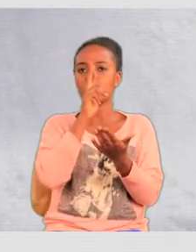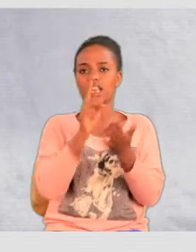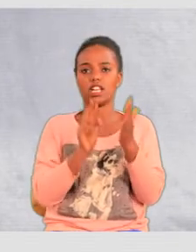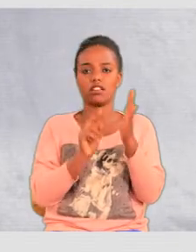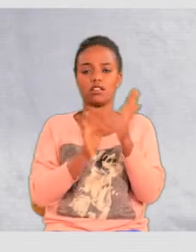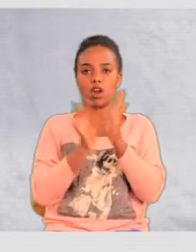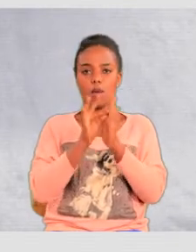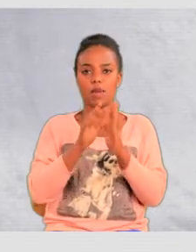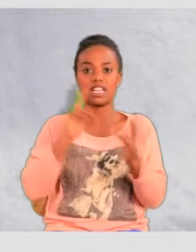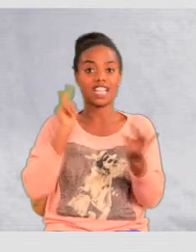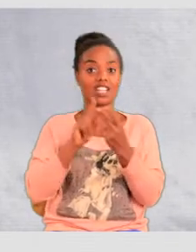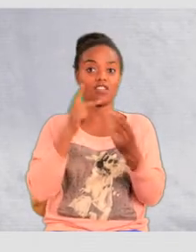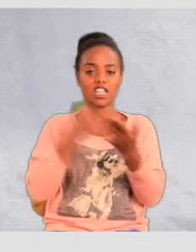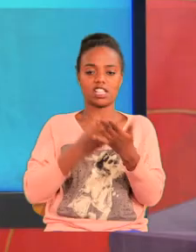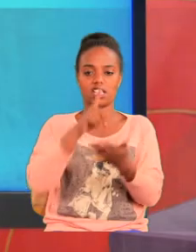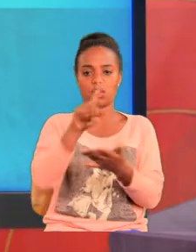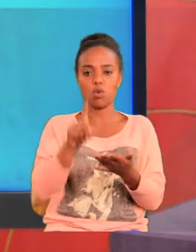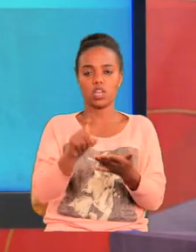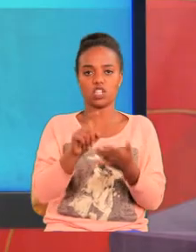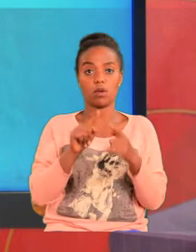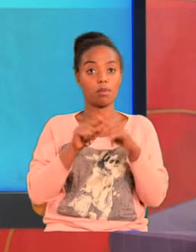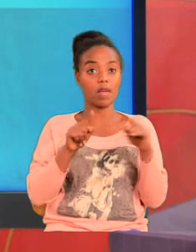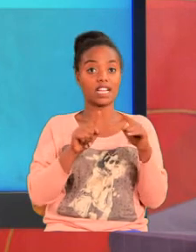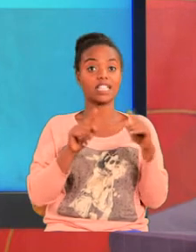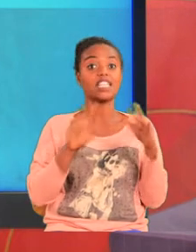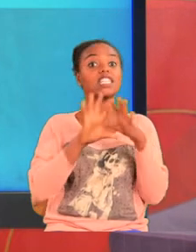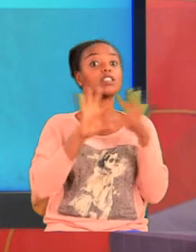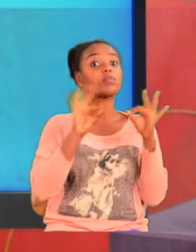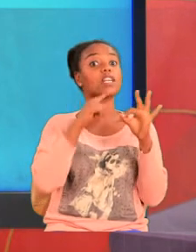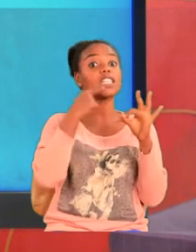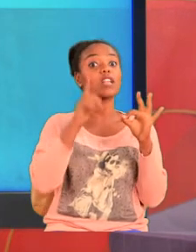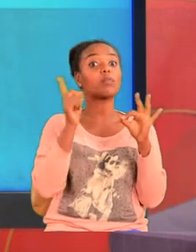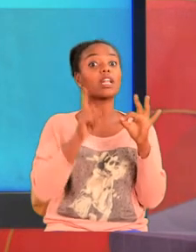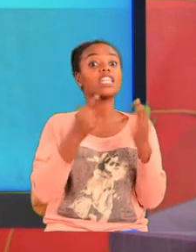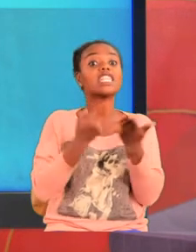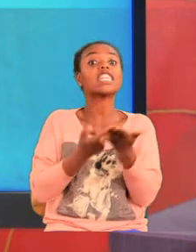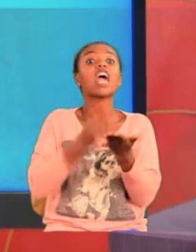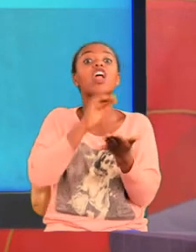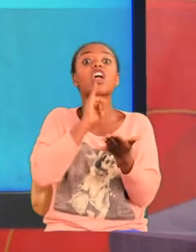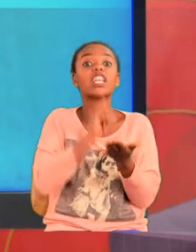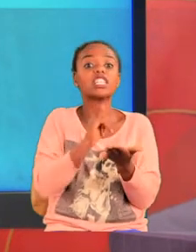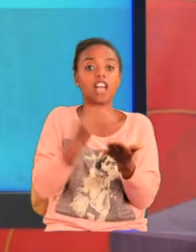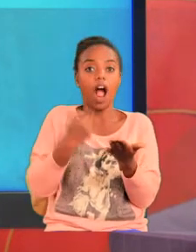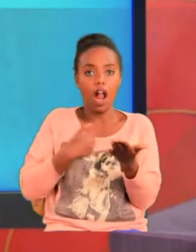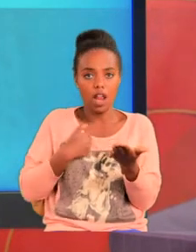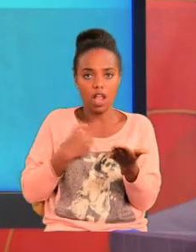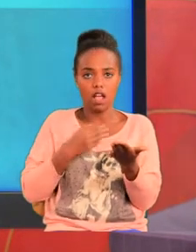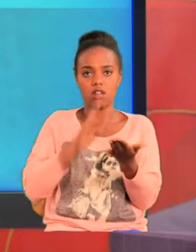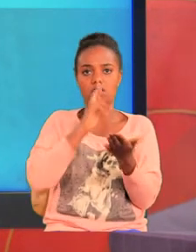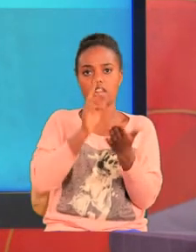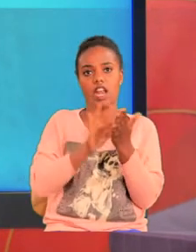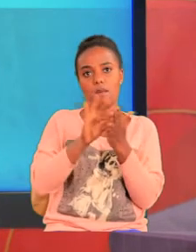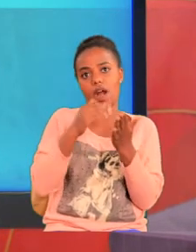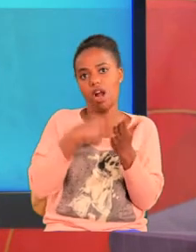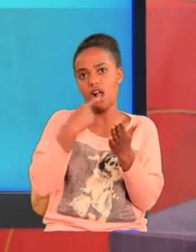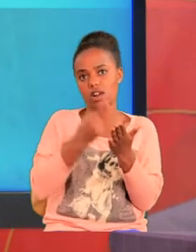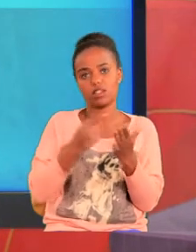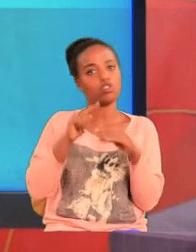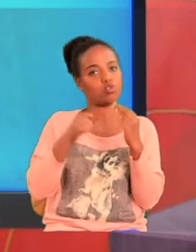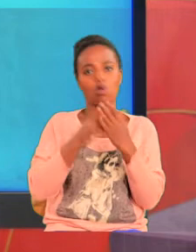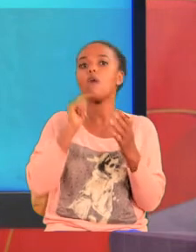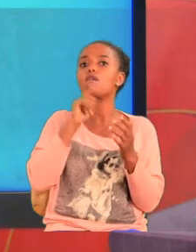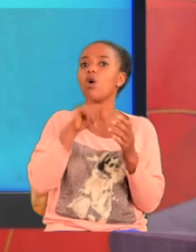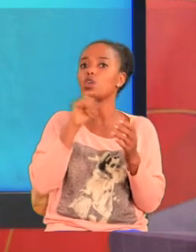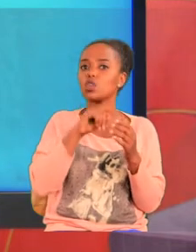satisfying this equation. But the statement here says there is real number satisfying this. So it's false,